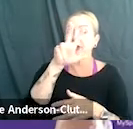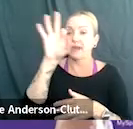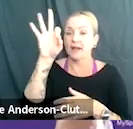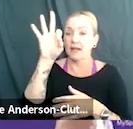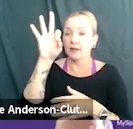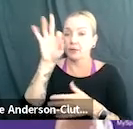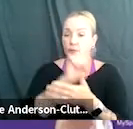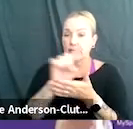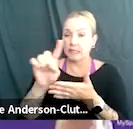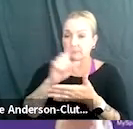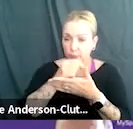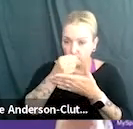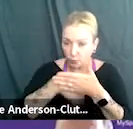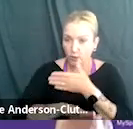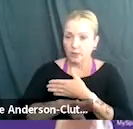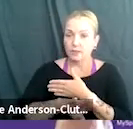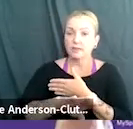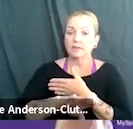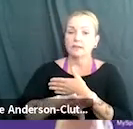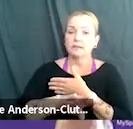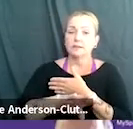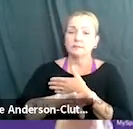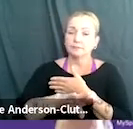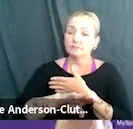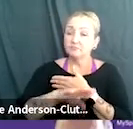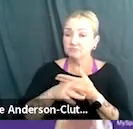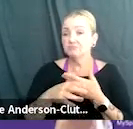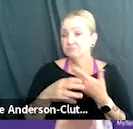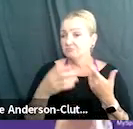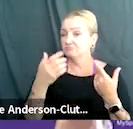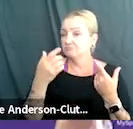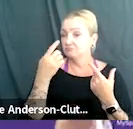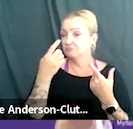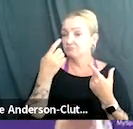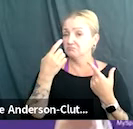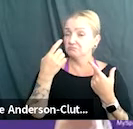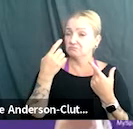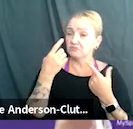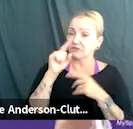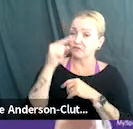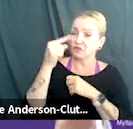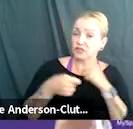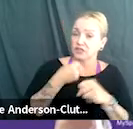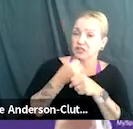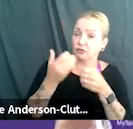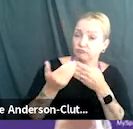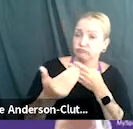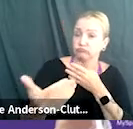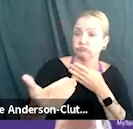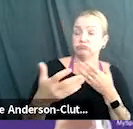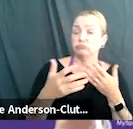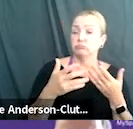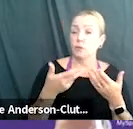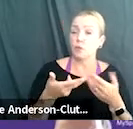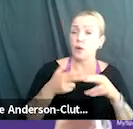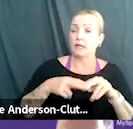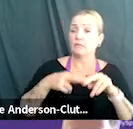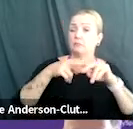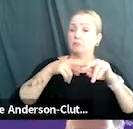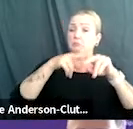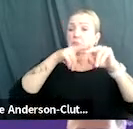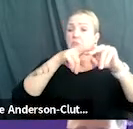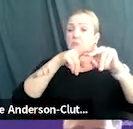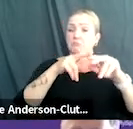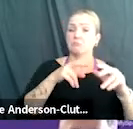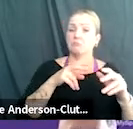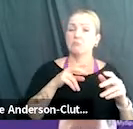weight well during his first year. He walked at about 1 year of age, but by the age of 2, he didn't have any single words, and he didn't have any phrases by the